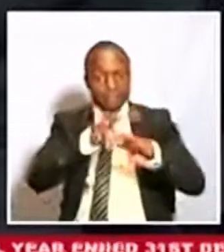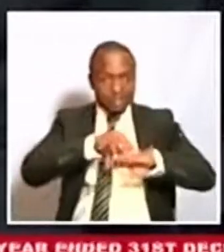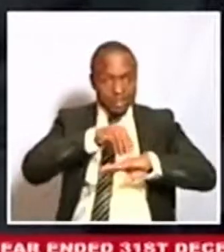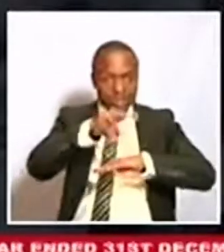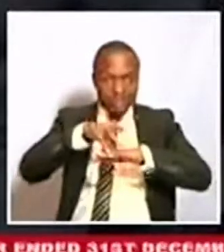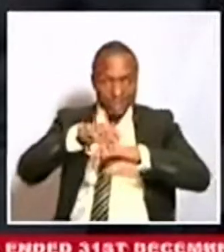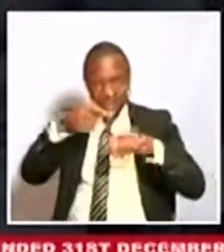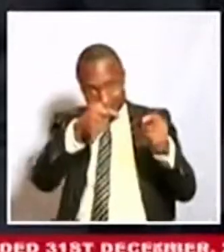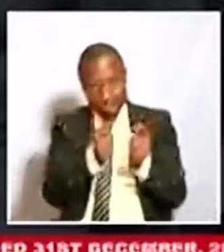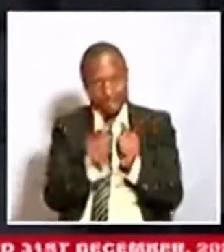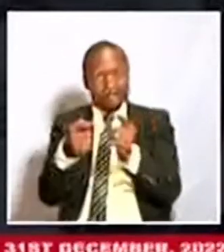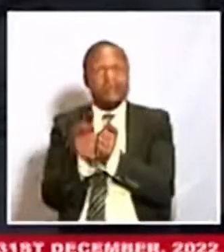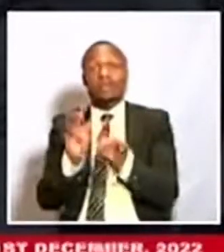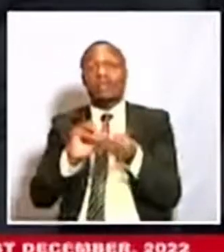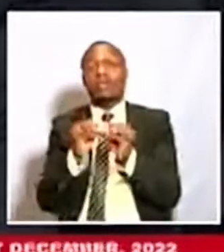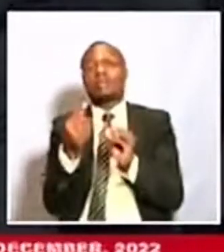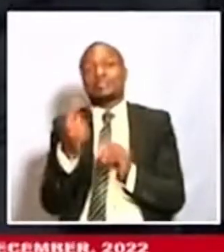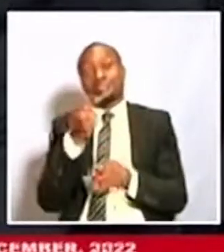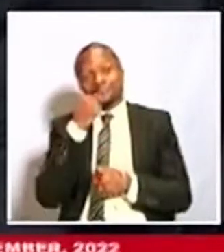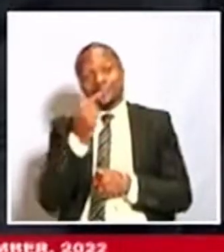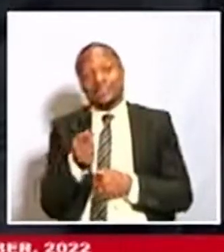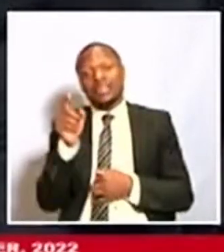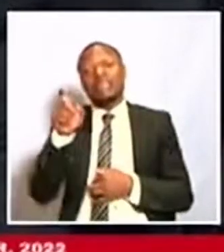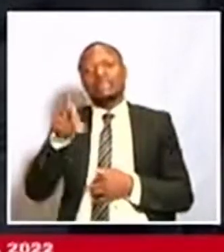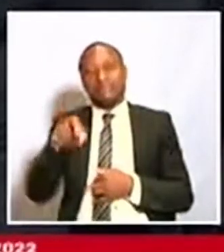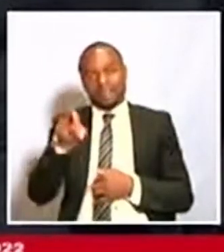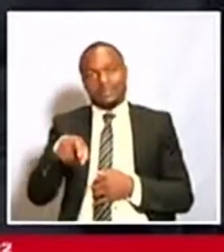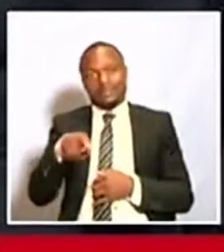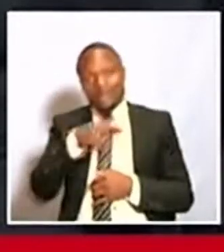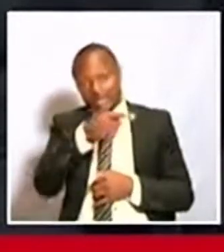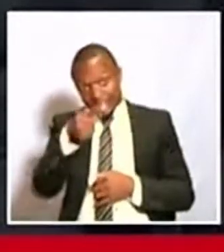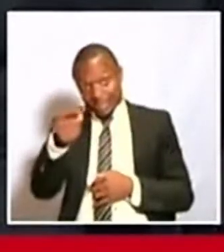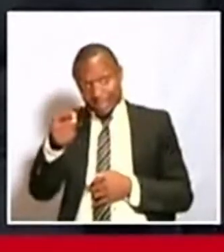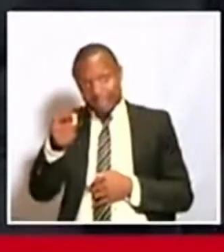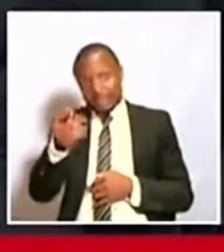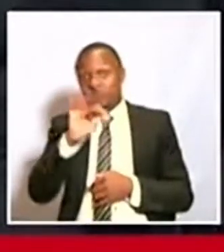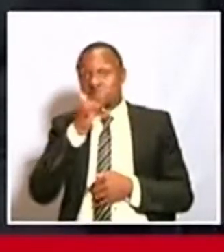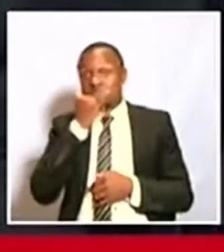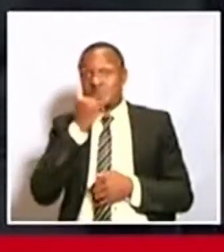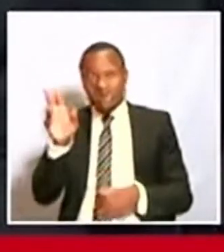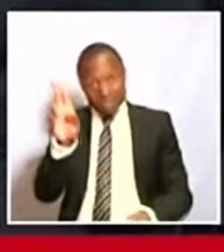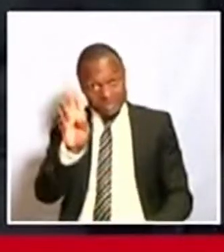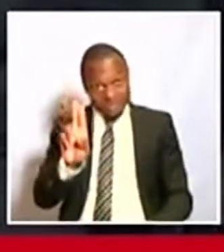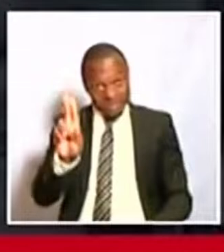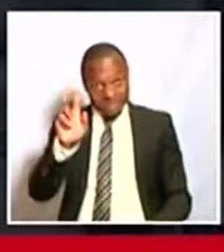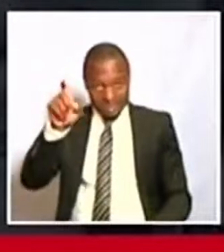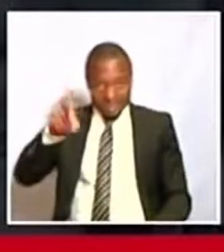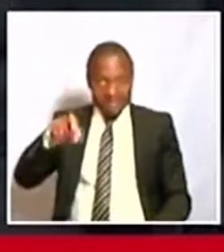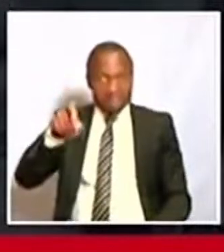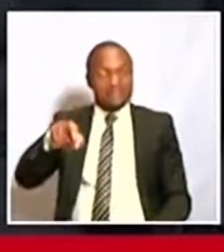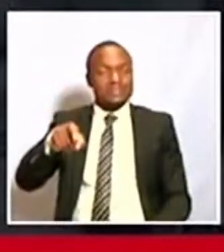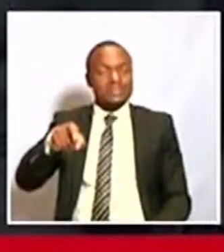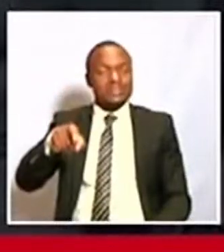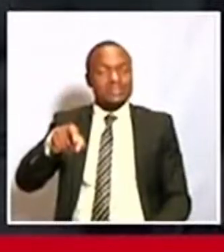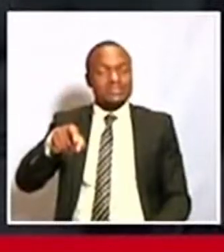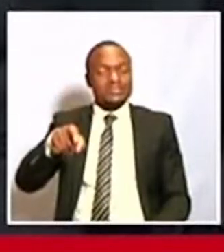to, number one, we told them that they needed to, those that are misapplied, they needed